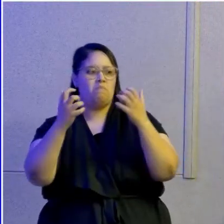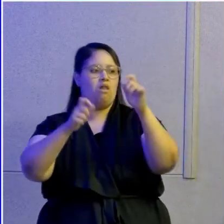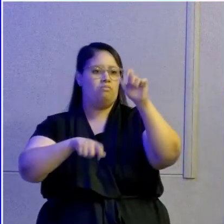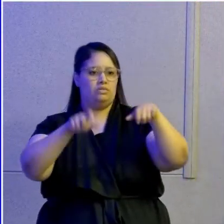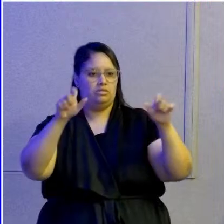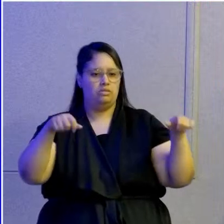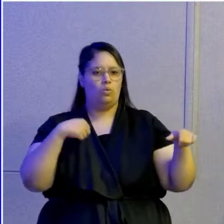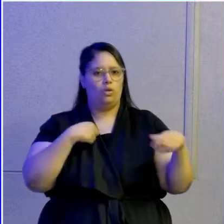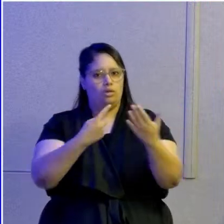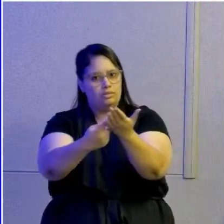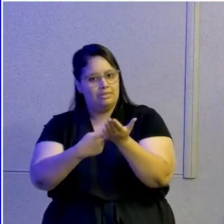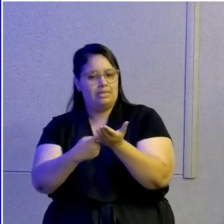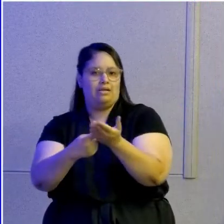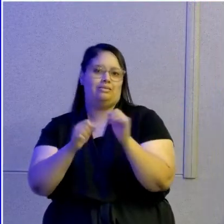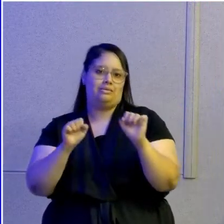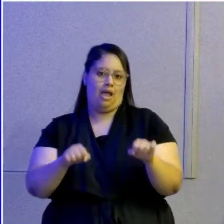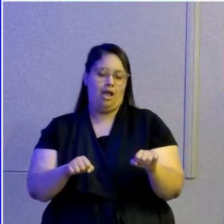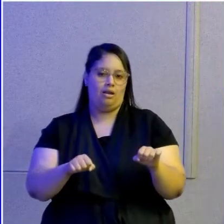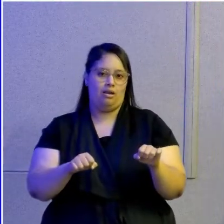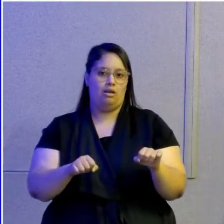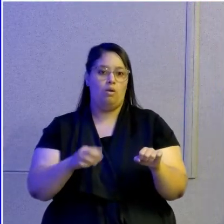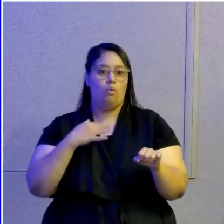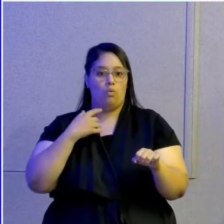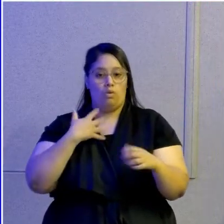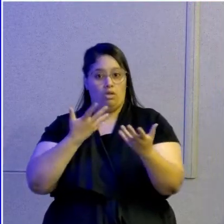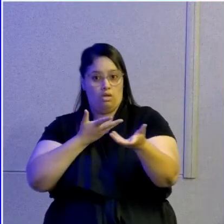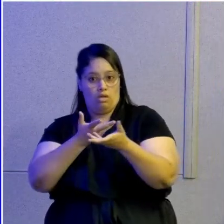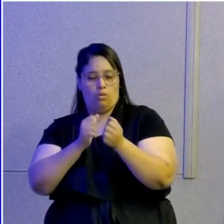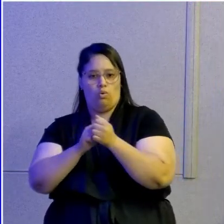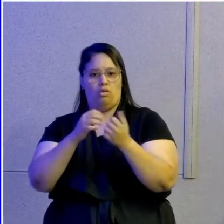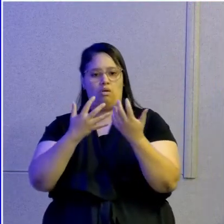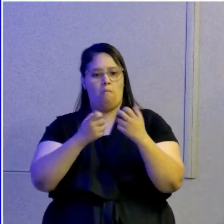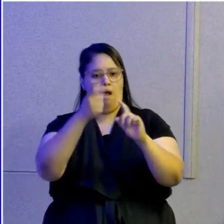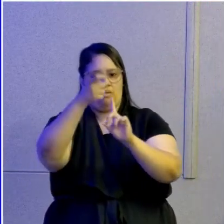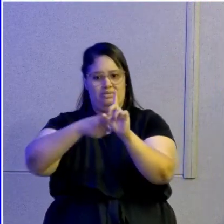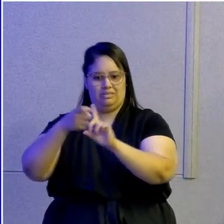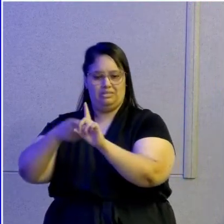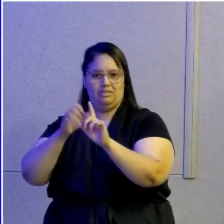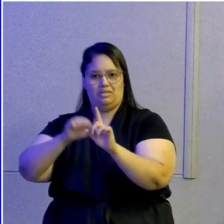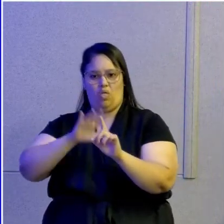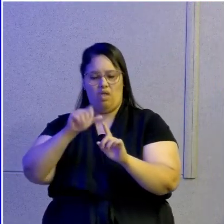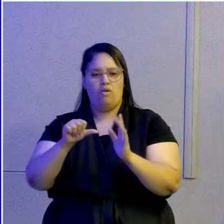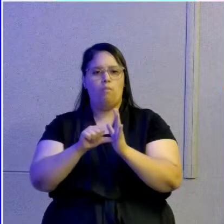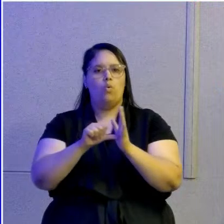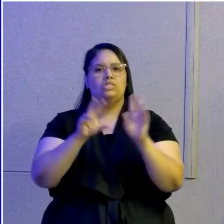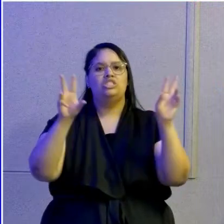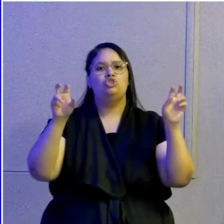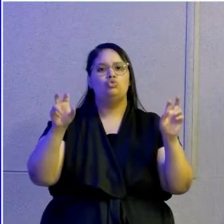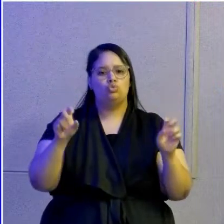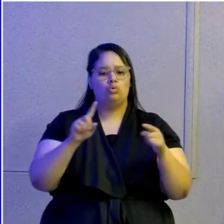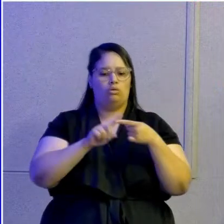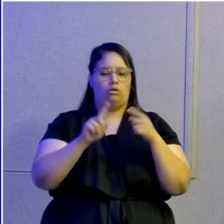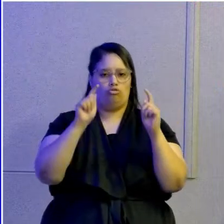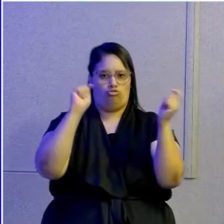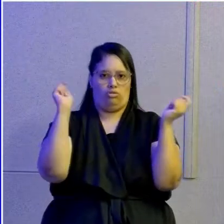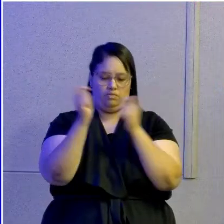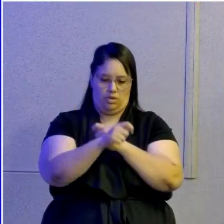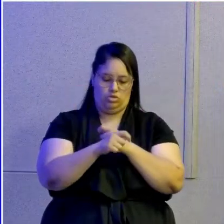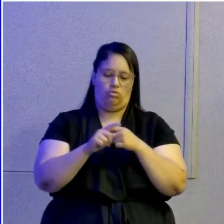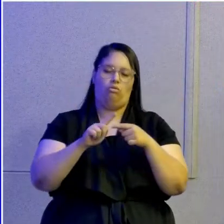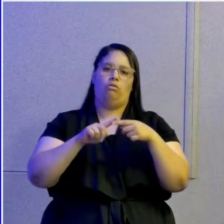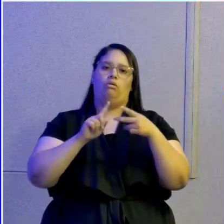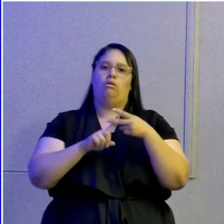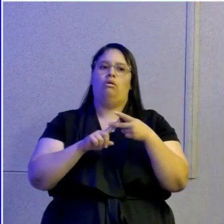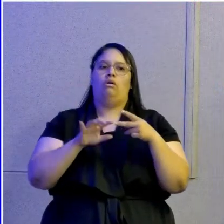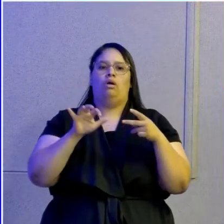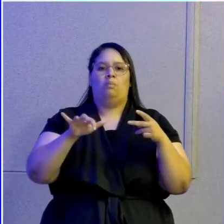can discuss with them? Because when we speak to parliamentarians in South Africa nowadays, the key issues that we're talking about are transformation. We're talking